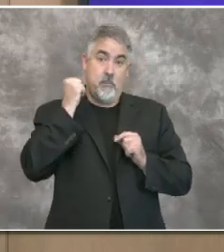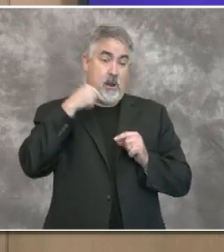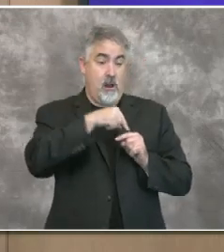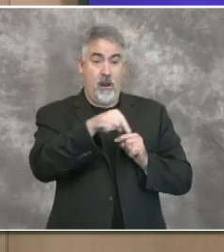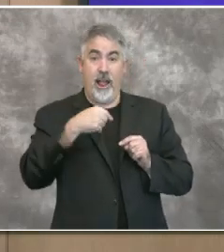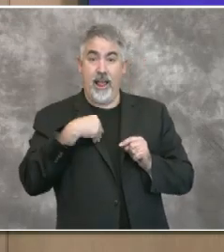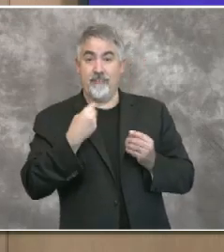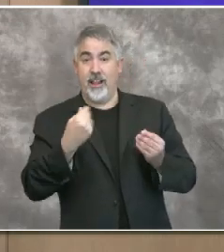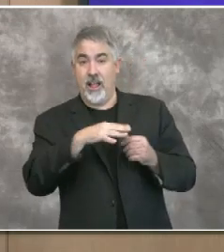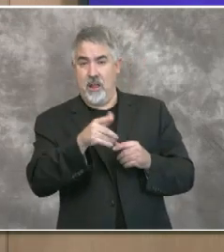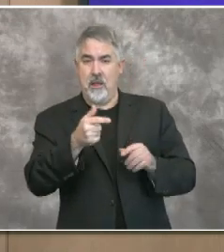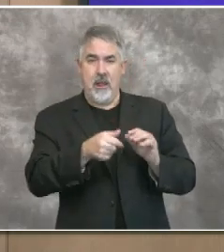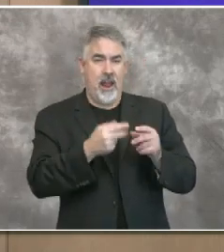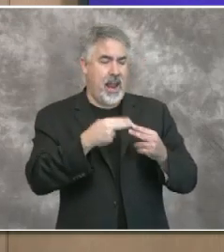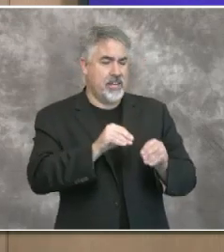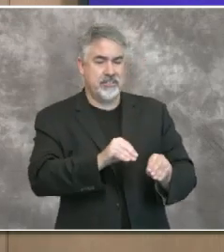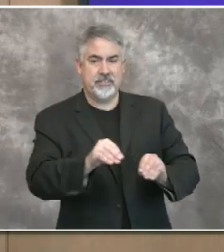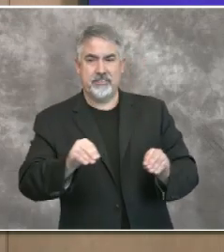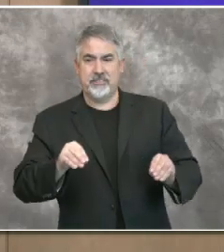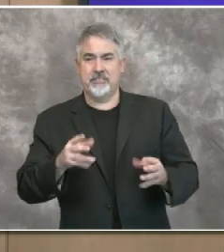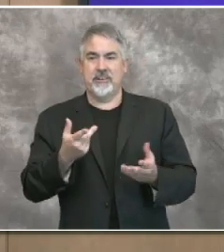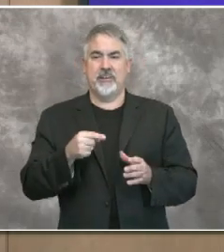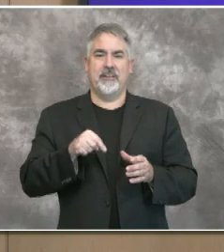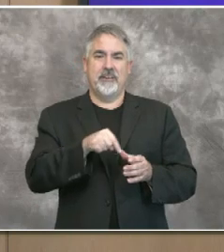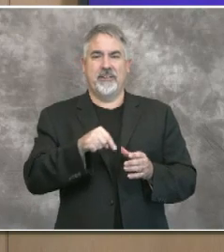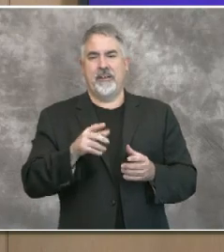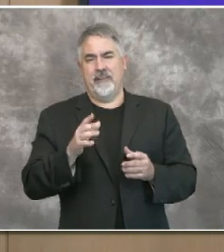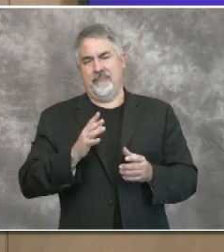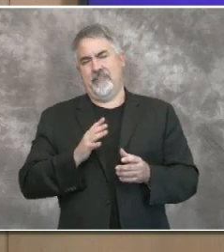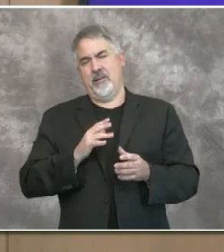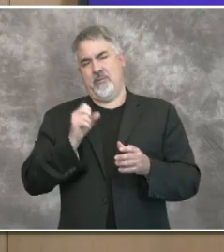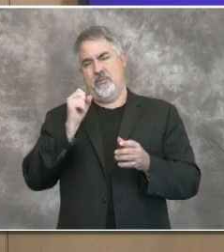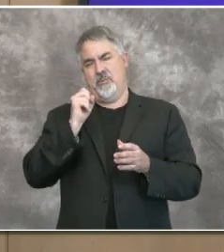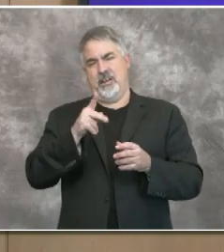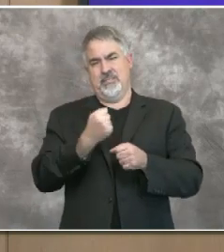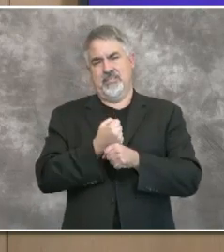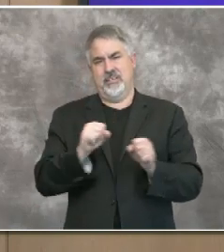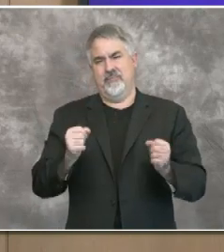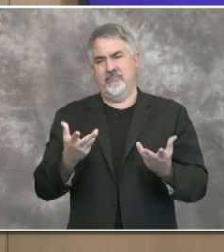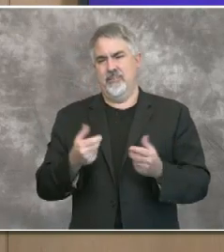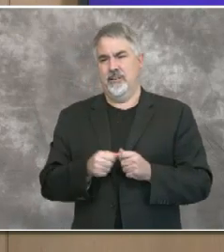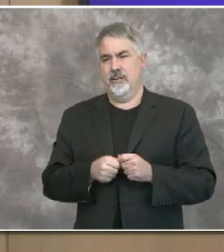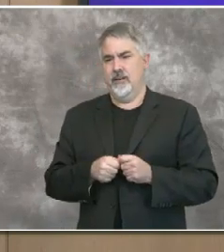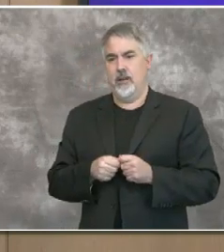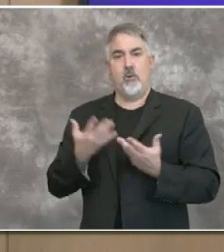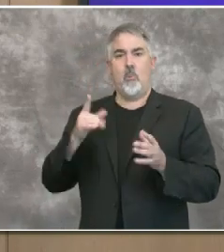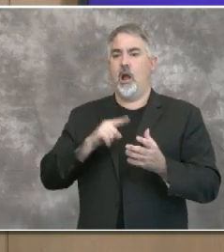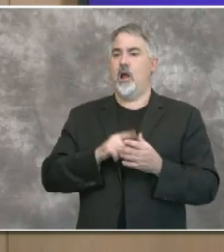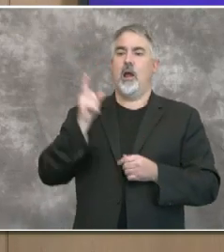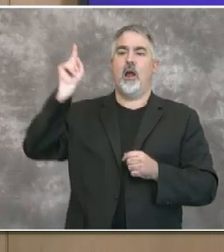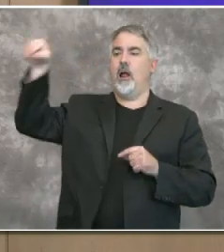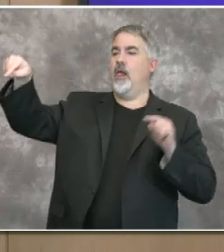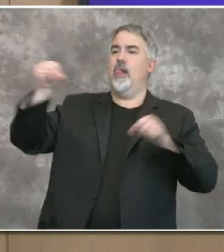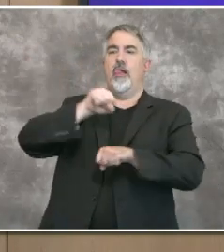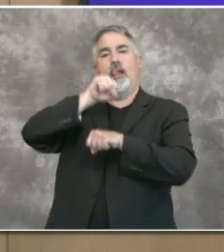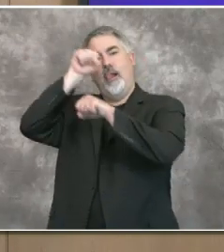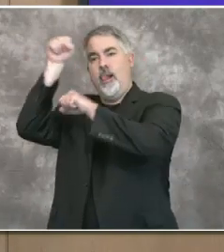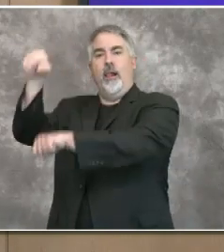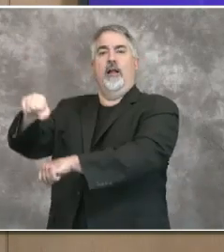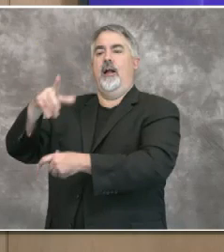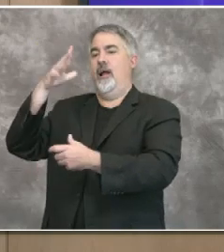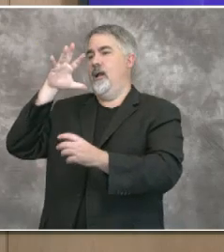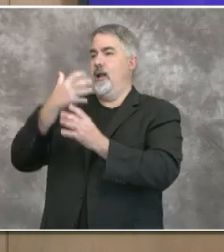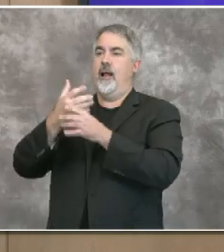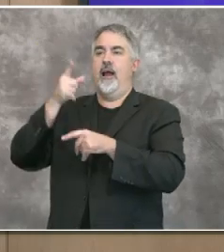distance of their own home, whether that be Easter eggs or gatherings. We just don't want a mixing or gathering of multiple